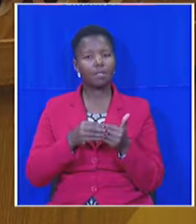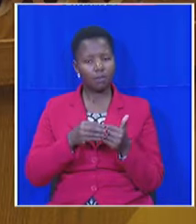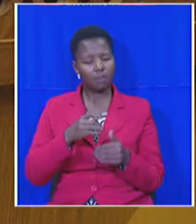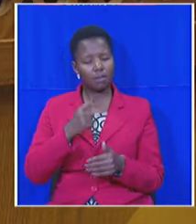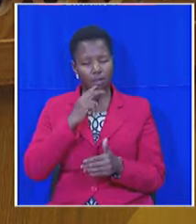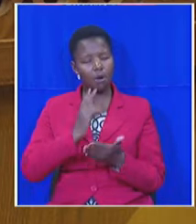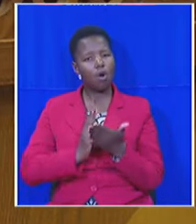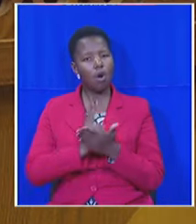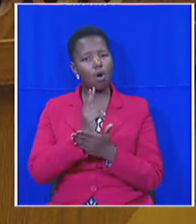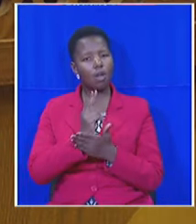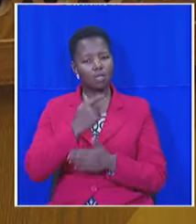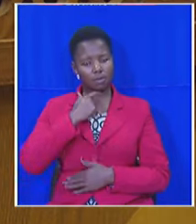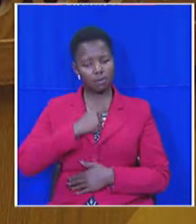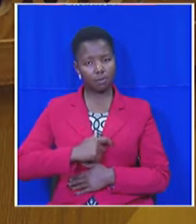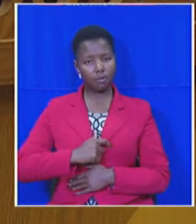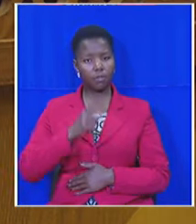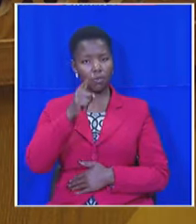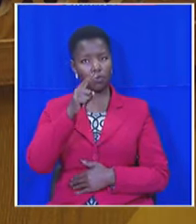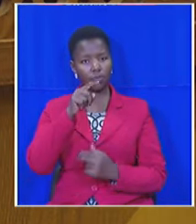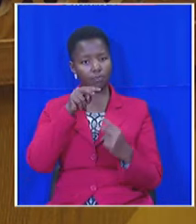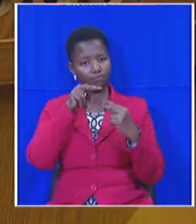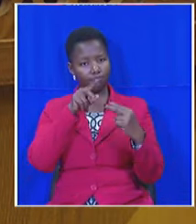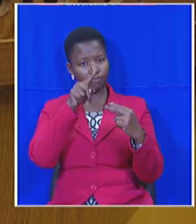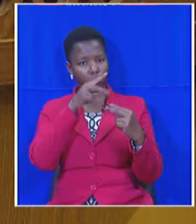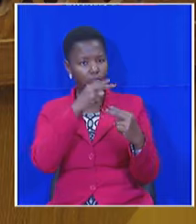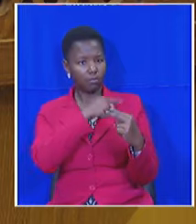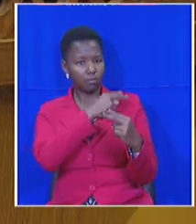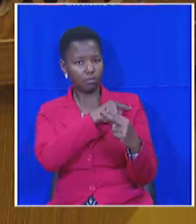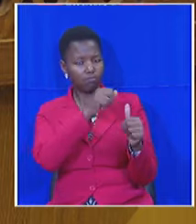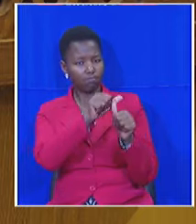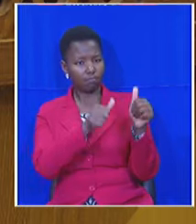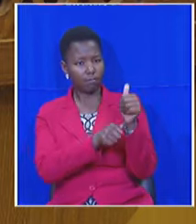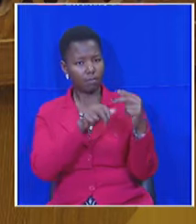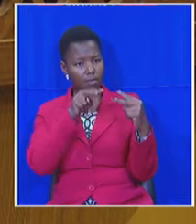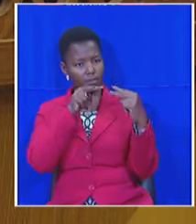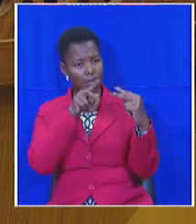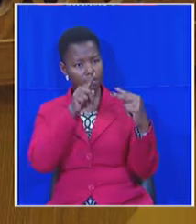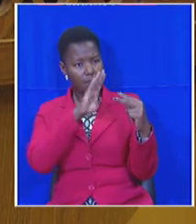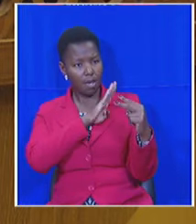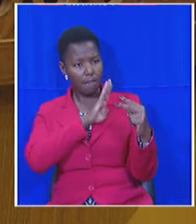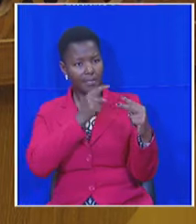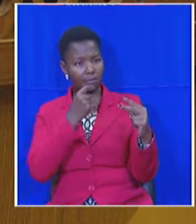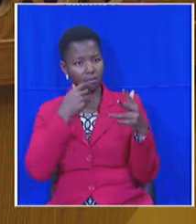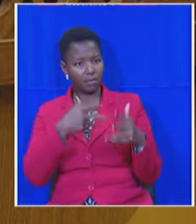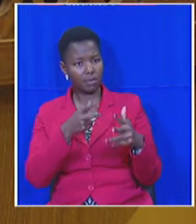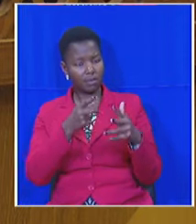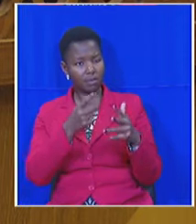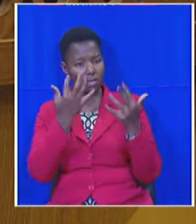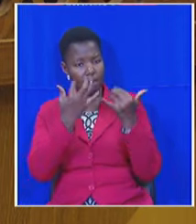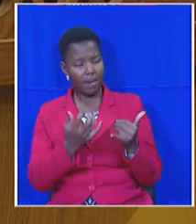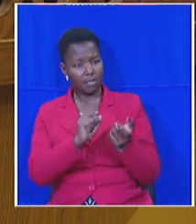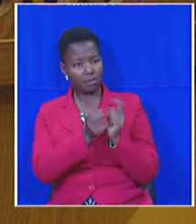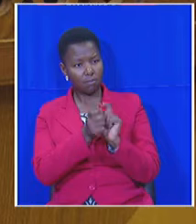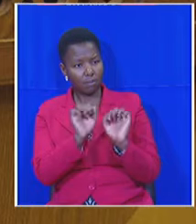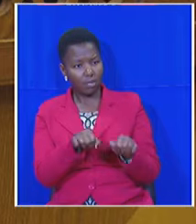at those officers in their eye when we have the power to amend the budget? Now today